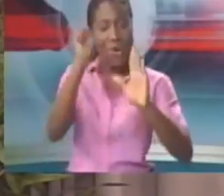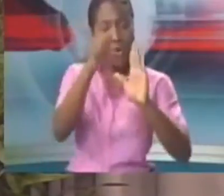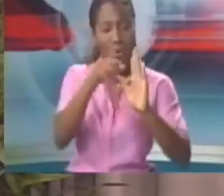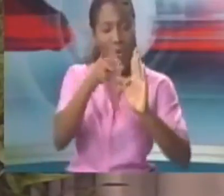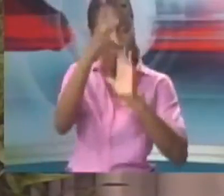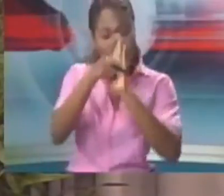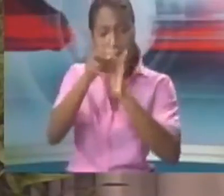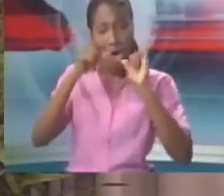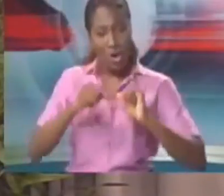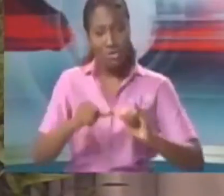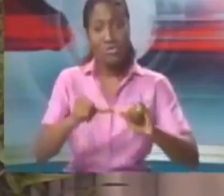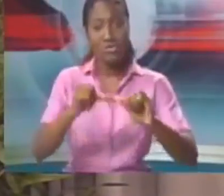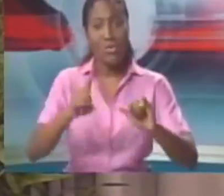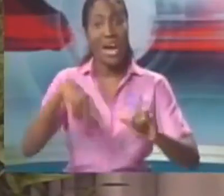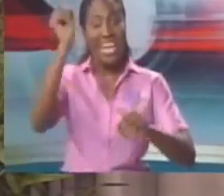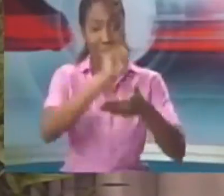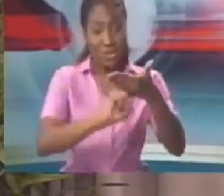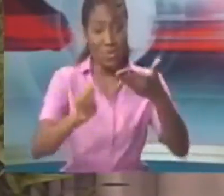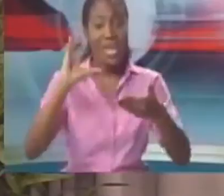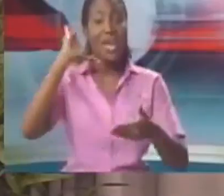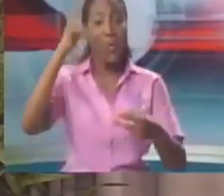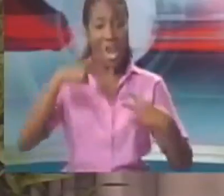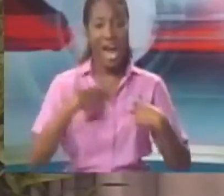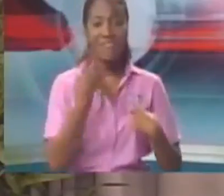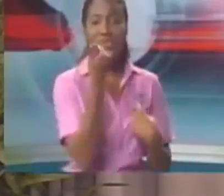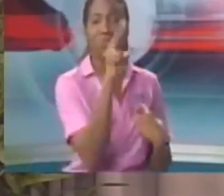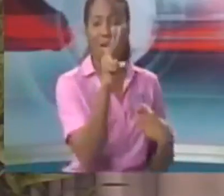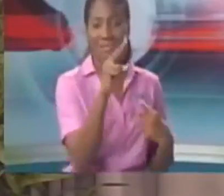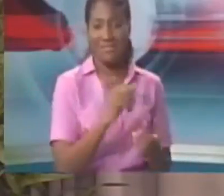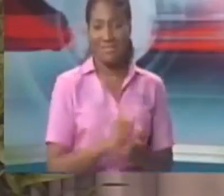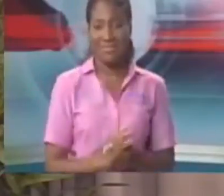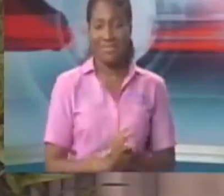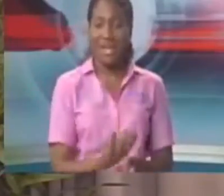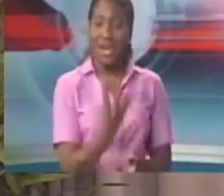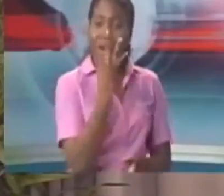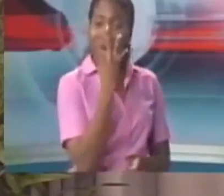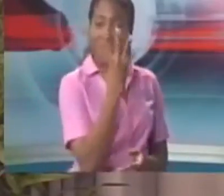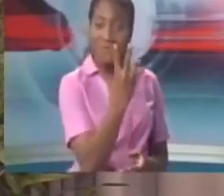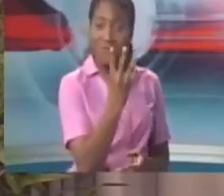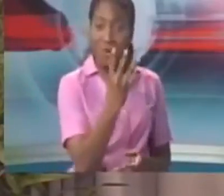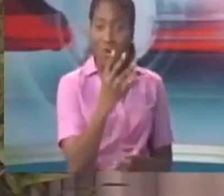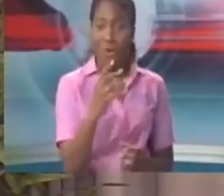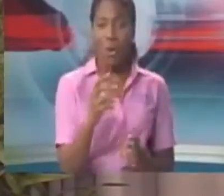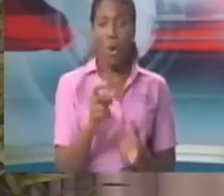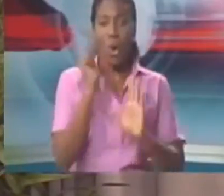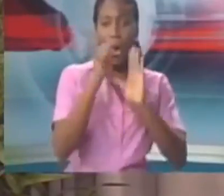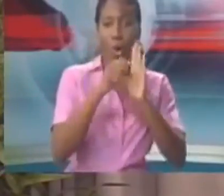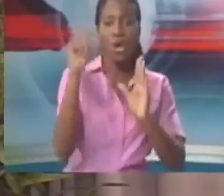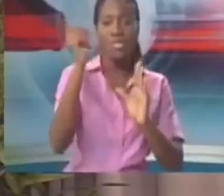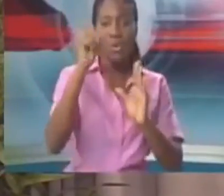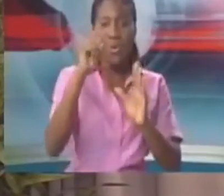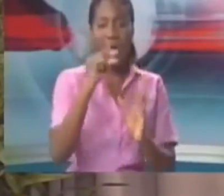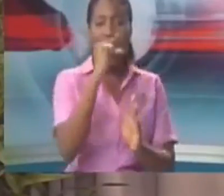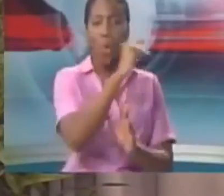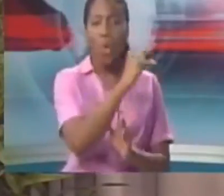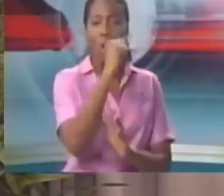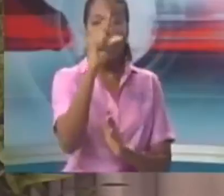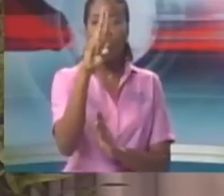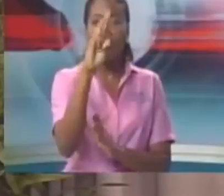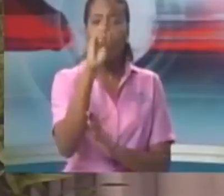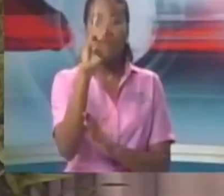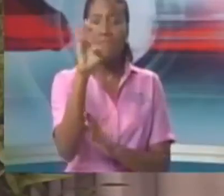have right now, next week we will have 12. We will have 4 virtual courts at Golden Grove, 4 at